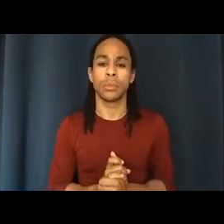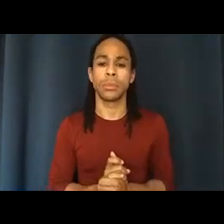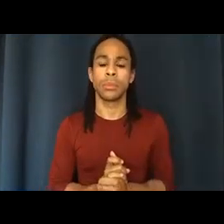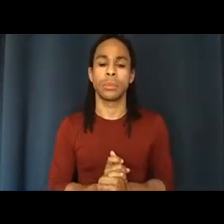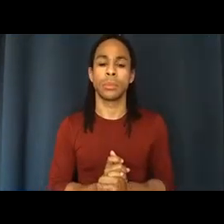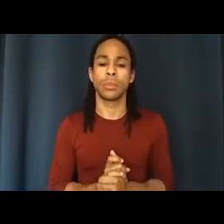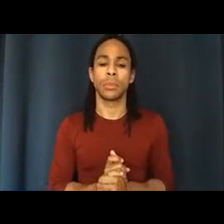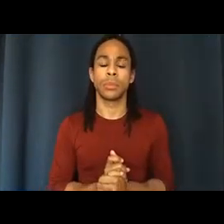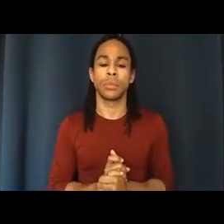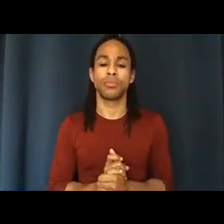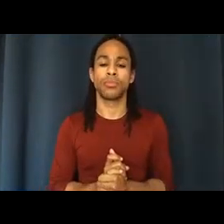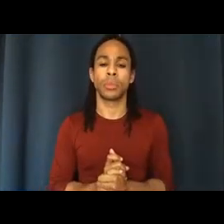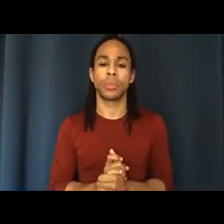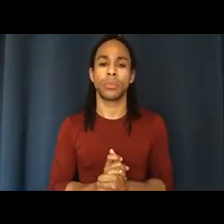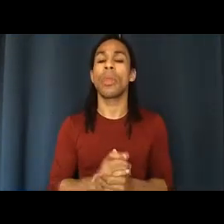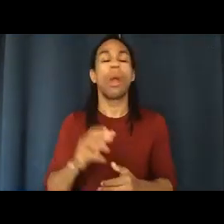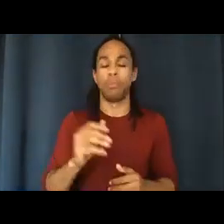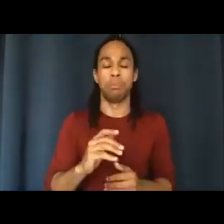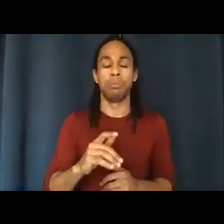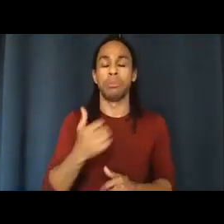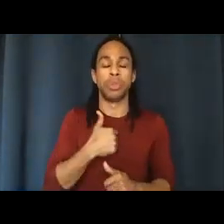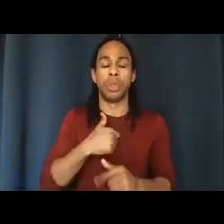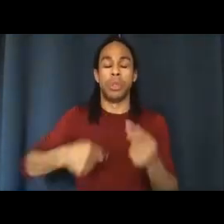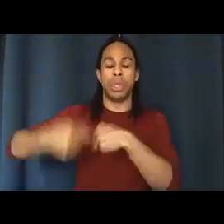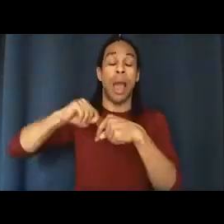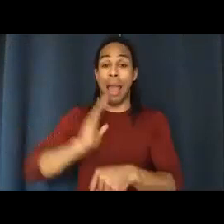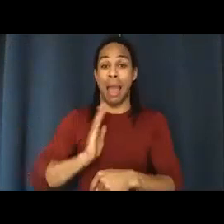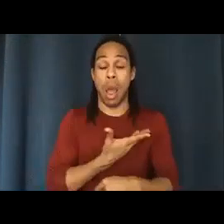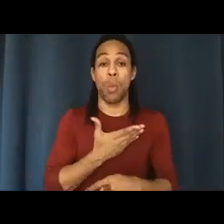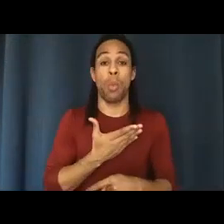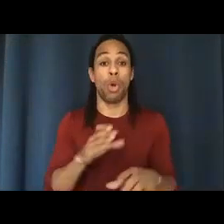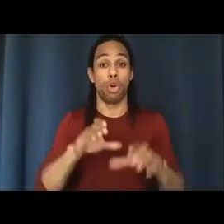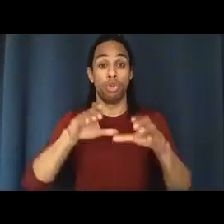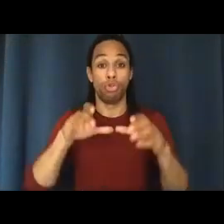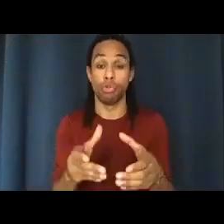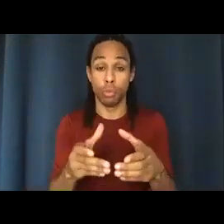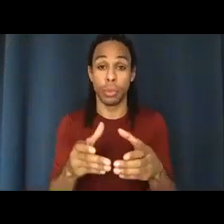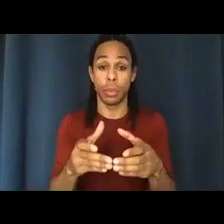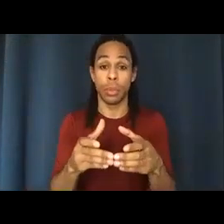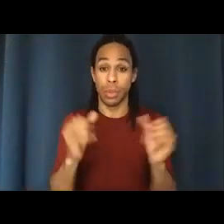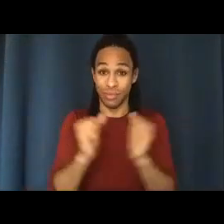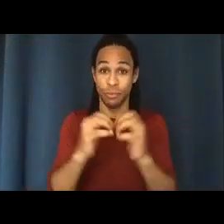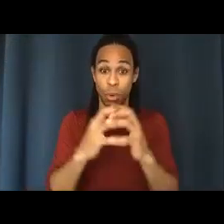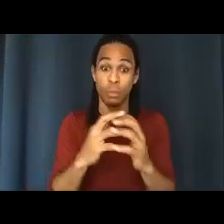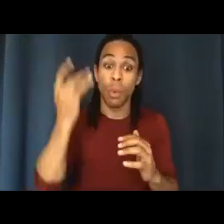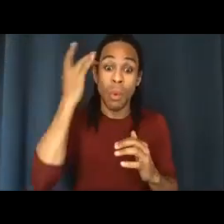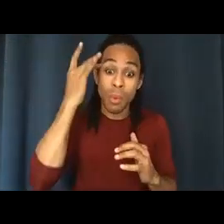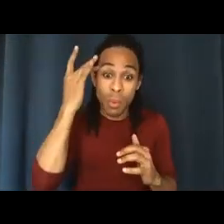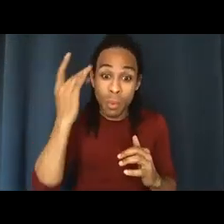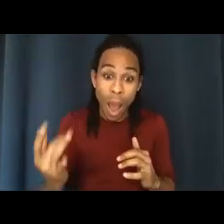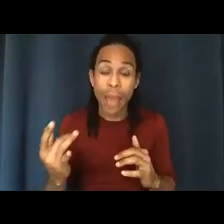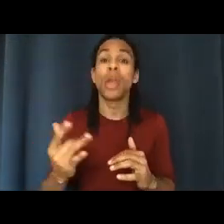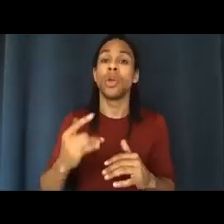from the resistance processes against slavery in Brazil. And in Brazil nowadays, we have the estimate that we